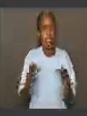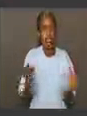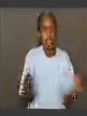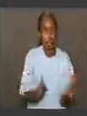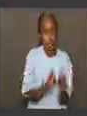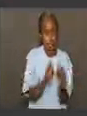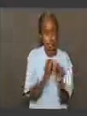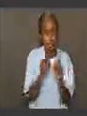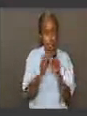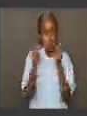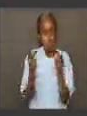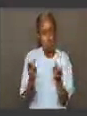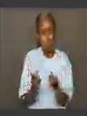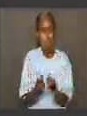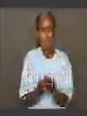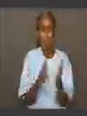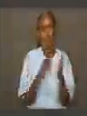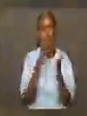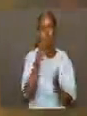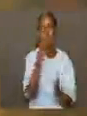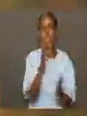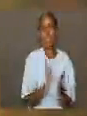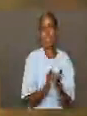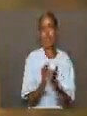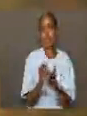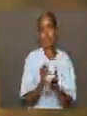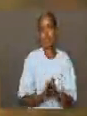ordered pairs of real numbers.